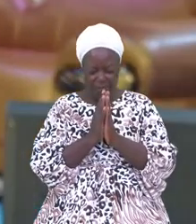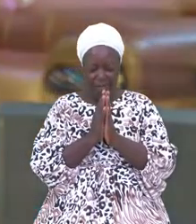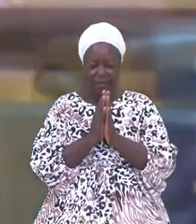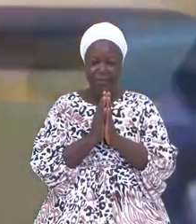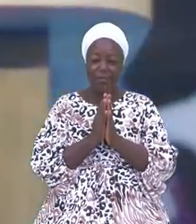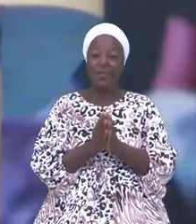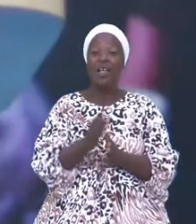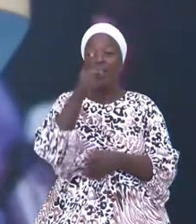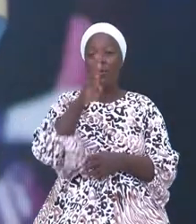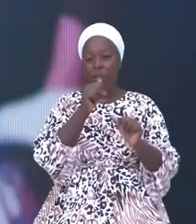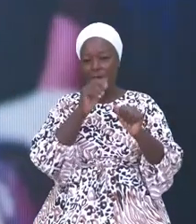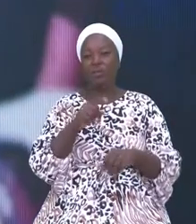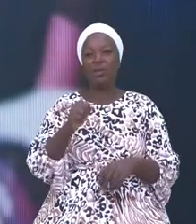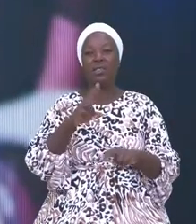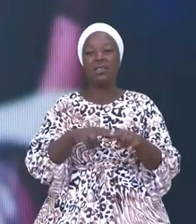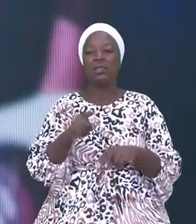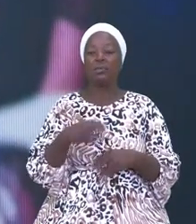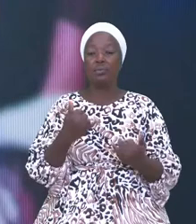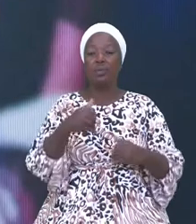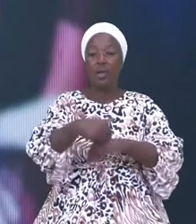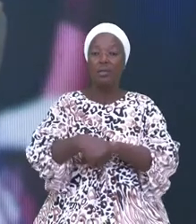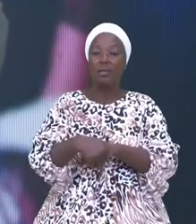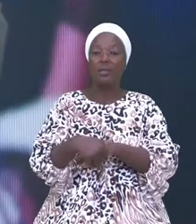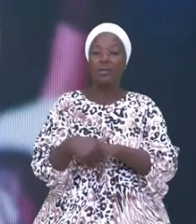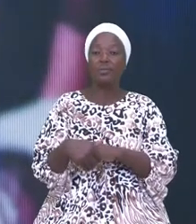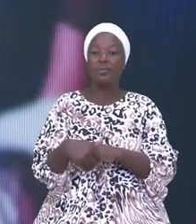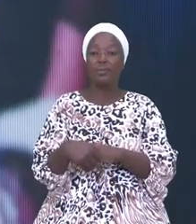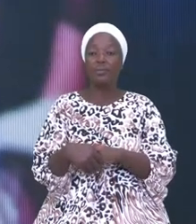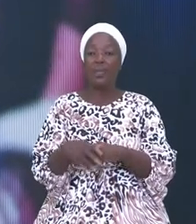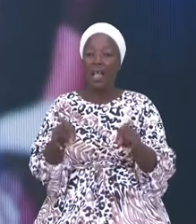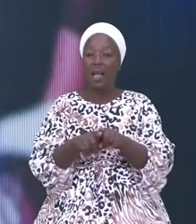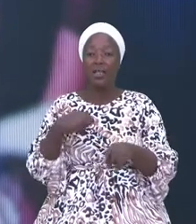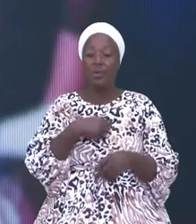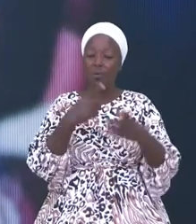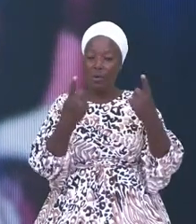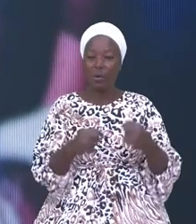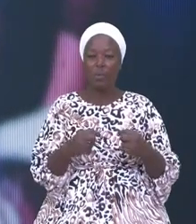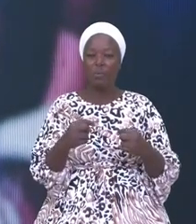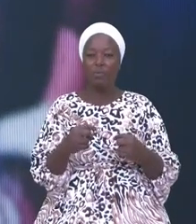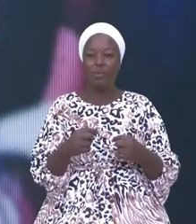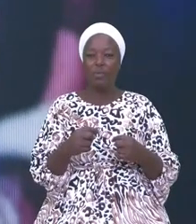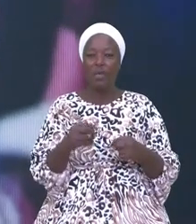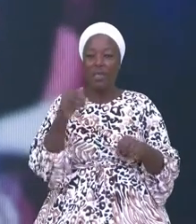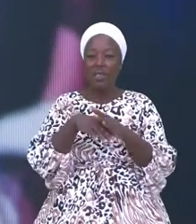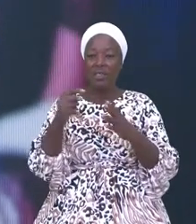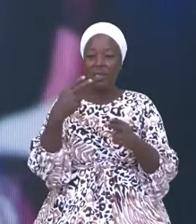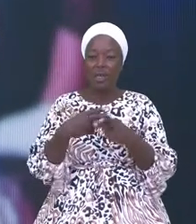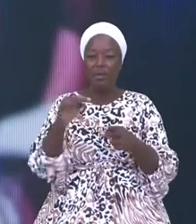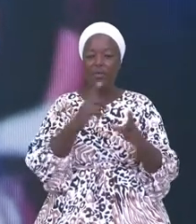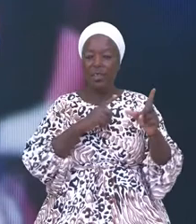God bless you. You can sit down tonight as we come in the name of the